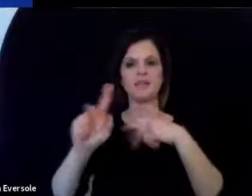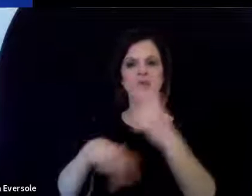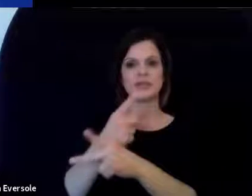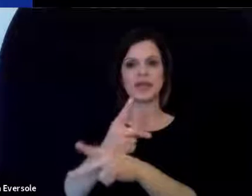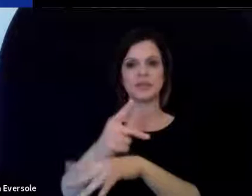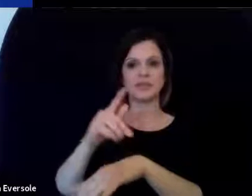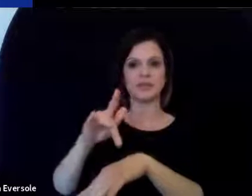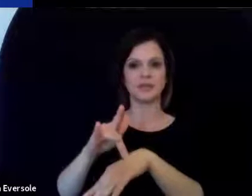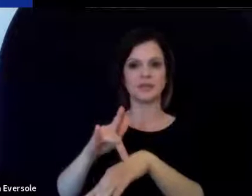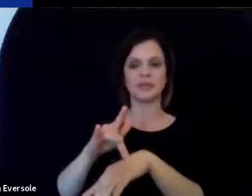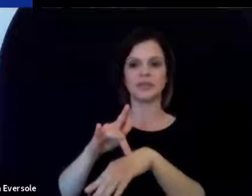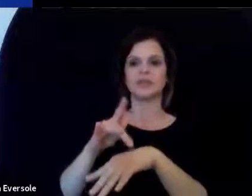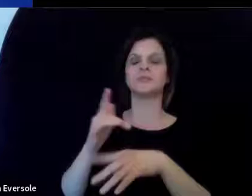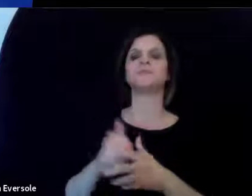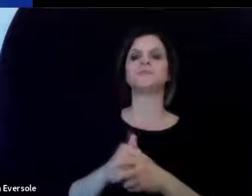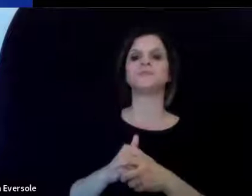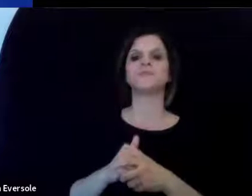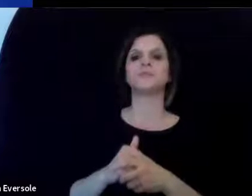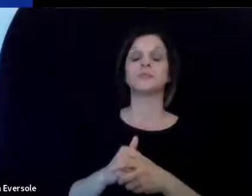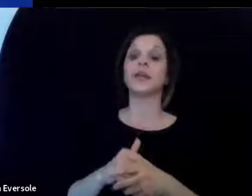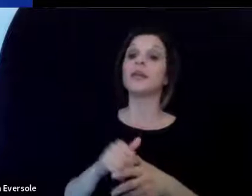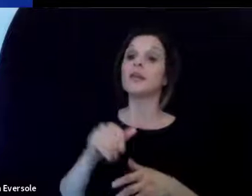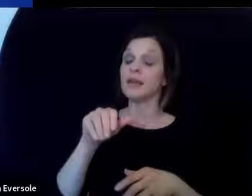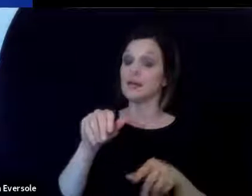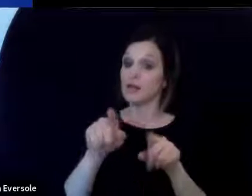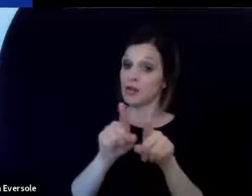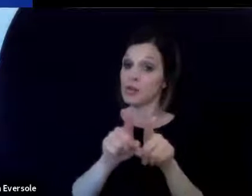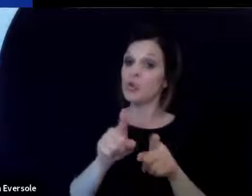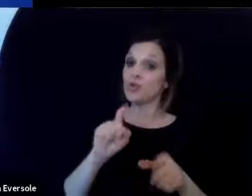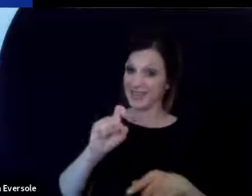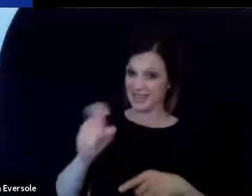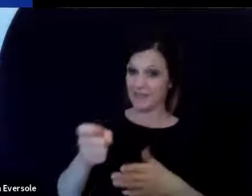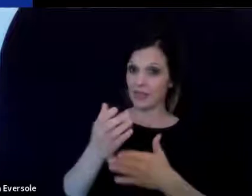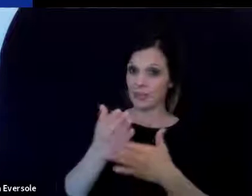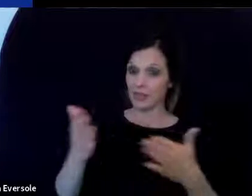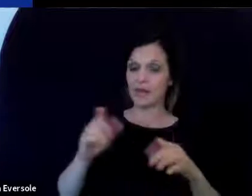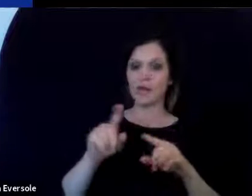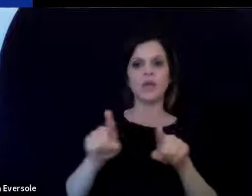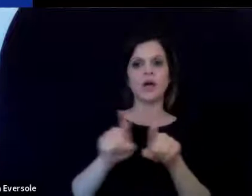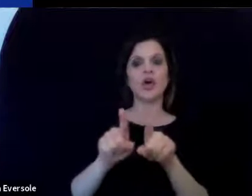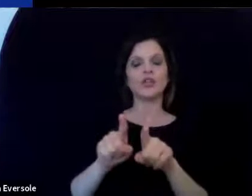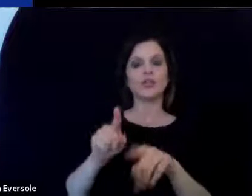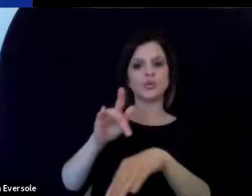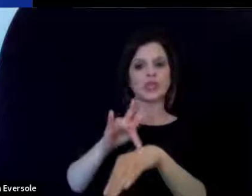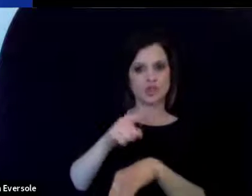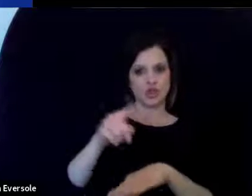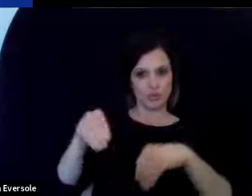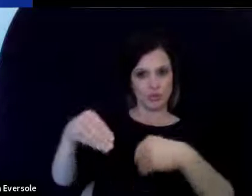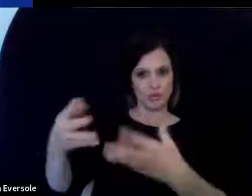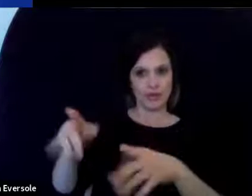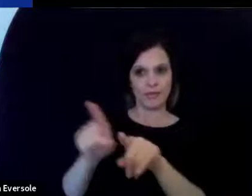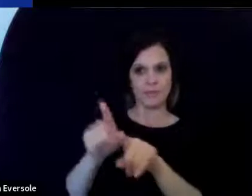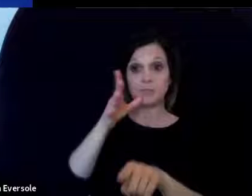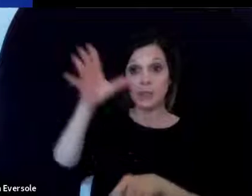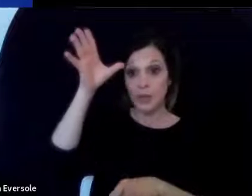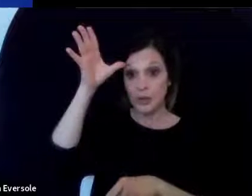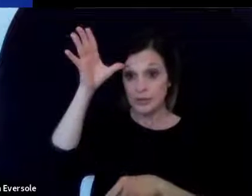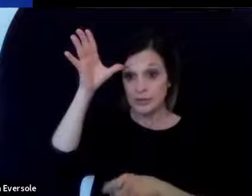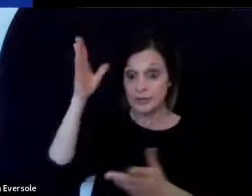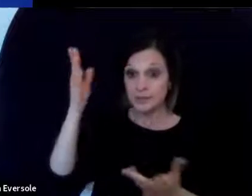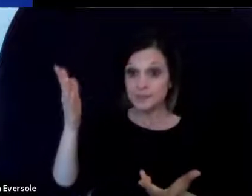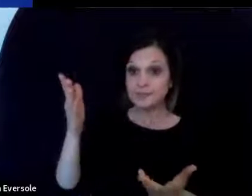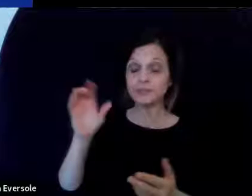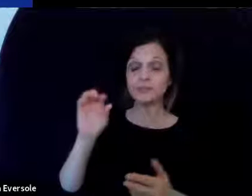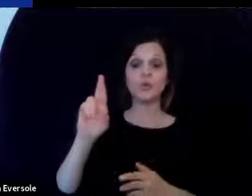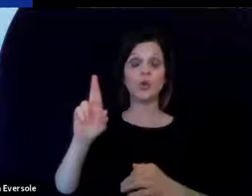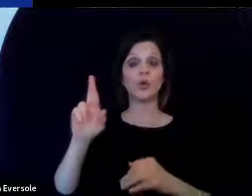is that's touch with things you're giving them, but then there's also touch that you provide them as a parent or that you provide them